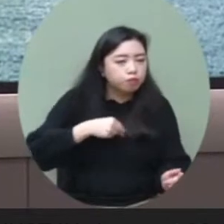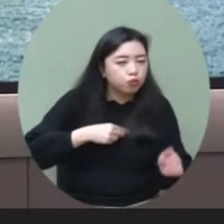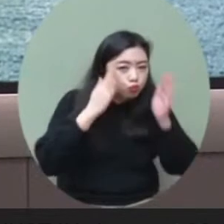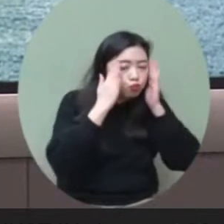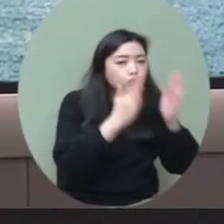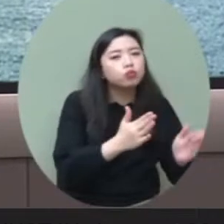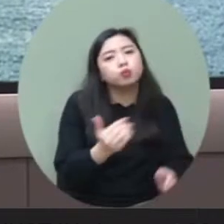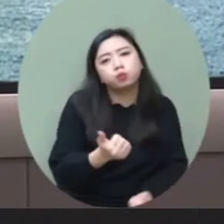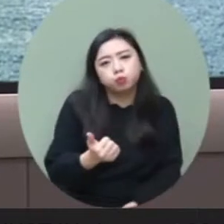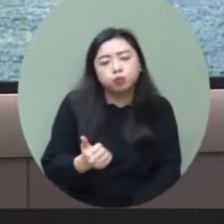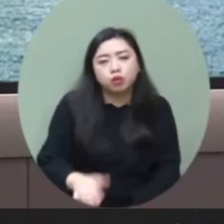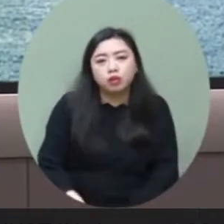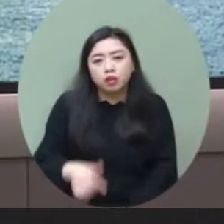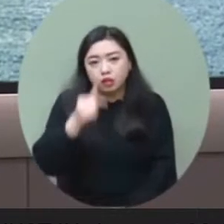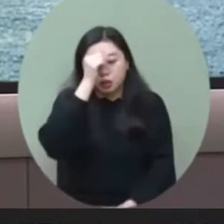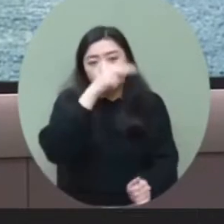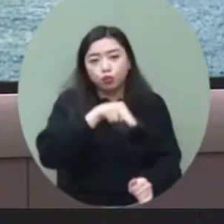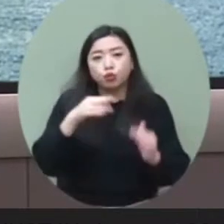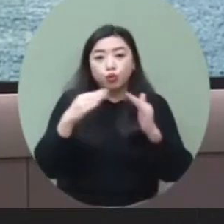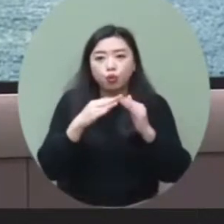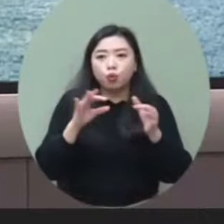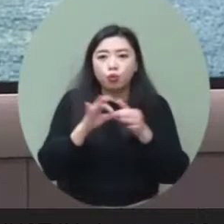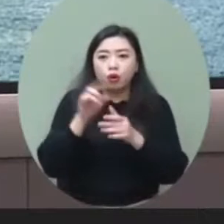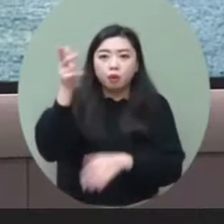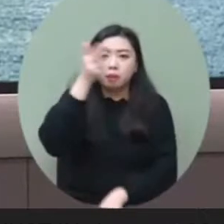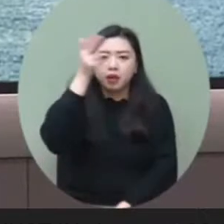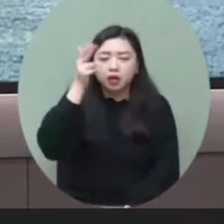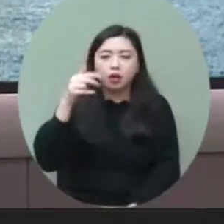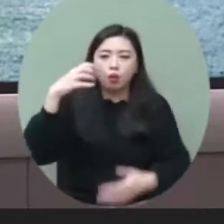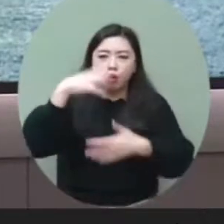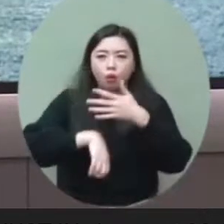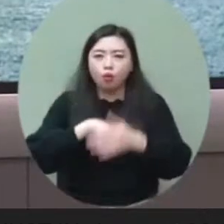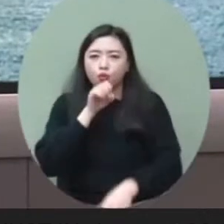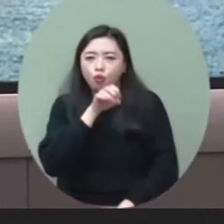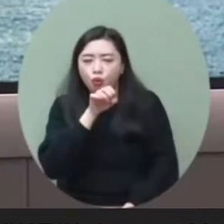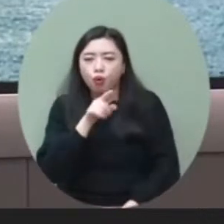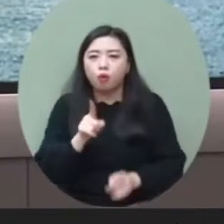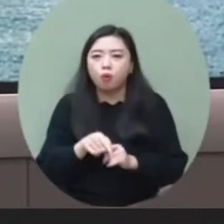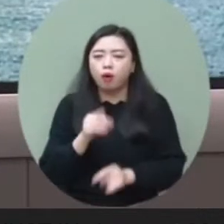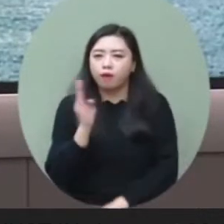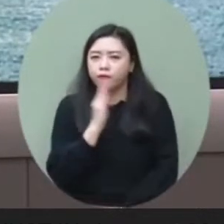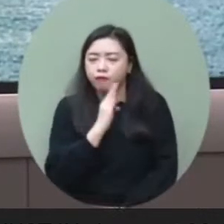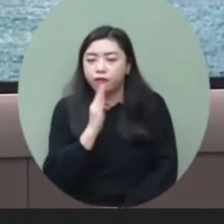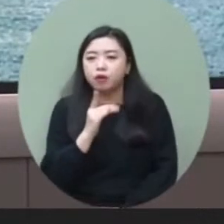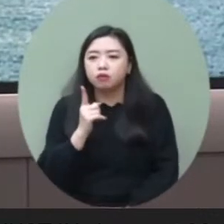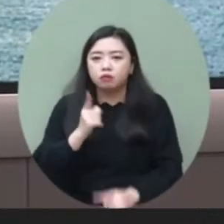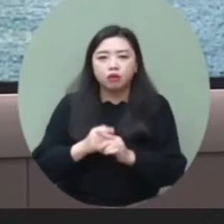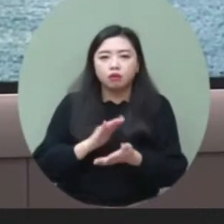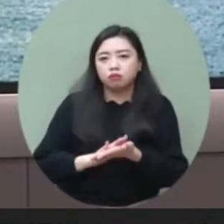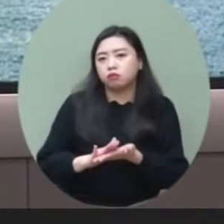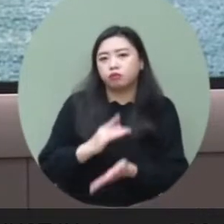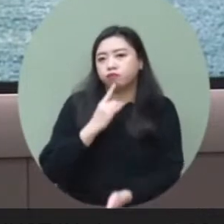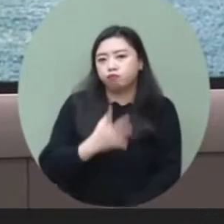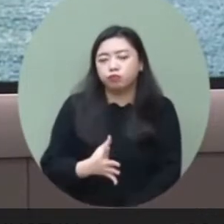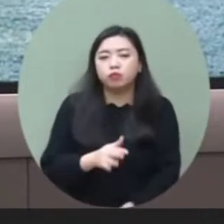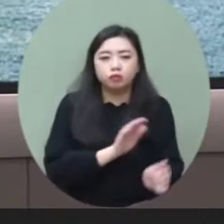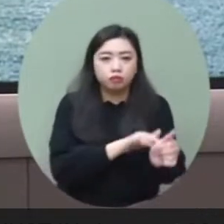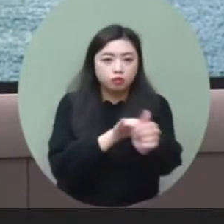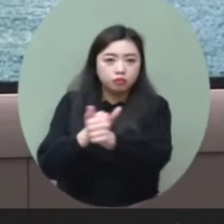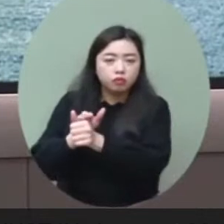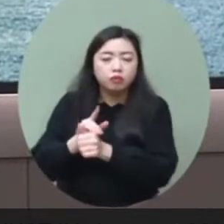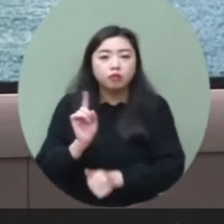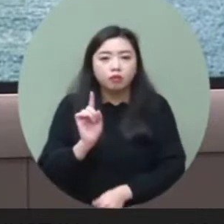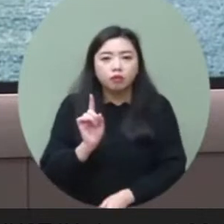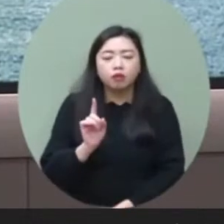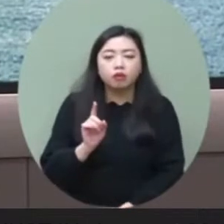We hope everyone in the community would stand together and support the work of healthcare professionals. The HA reiterates